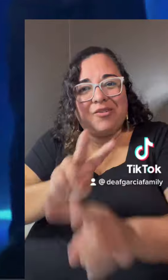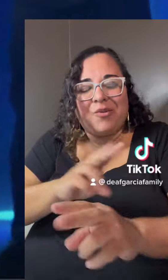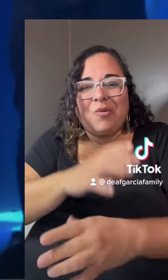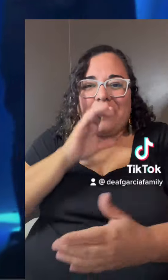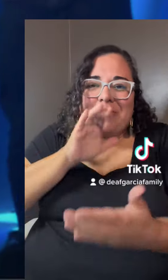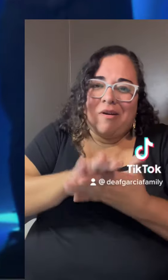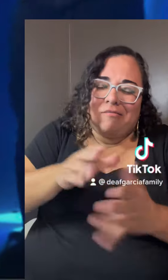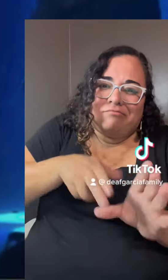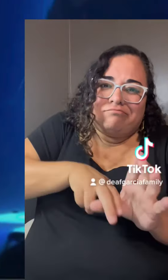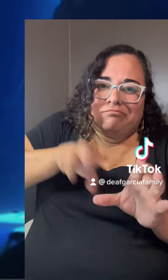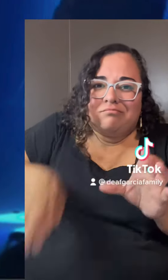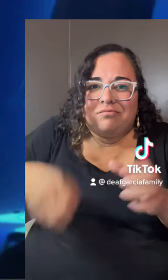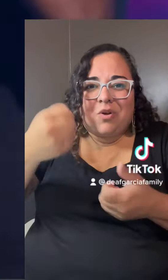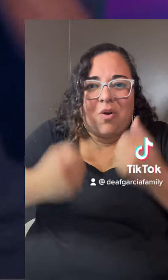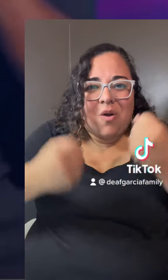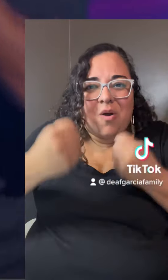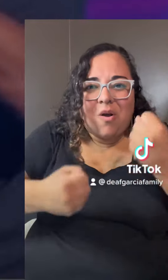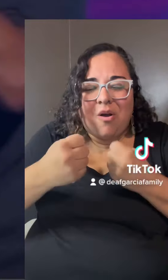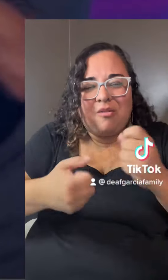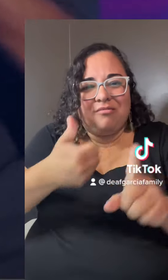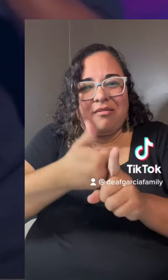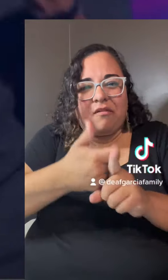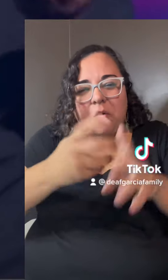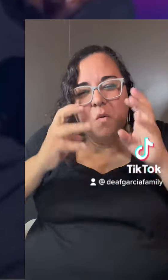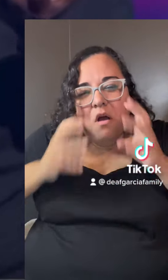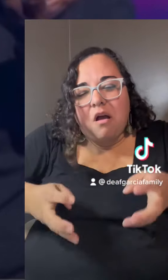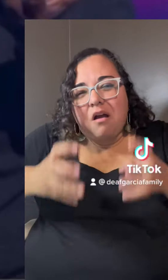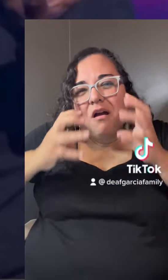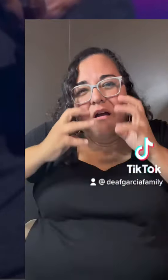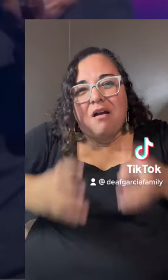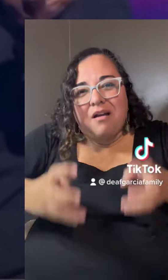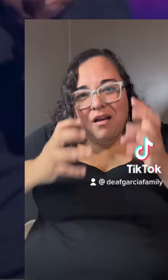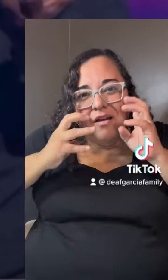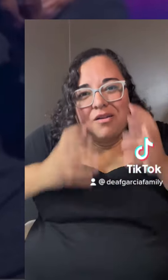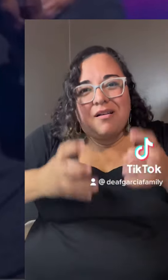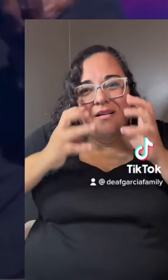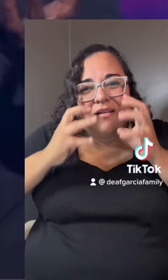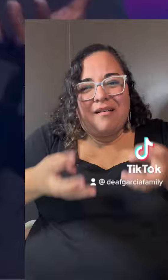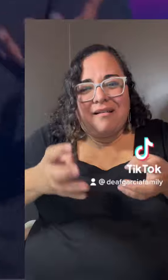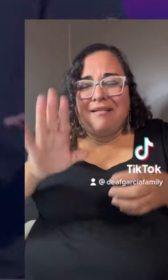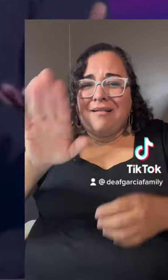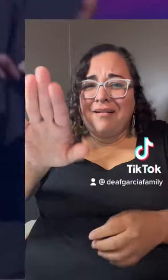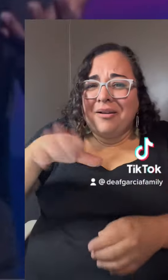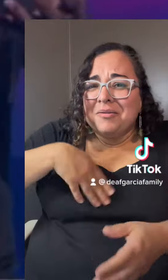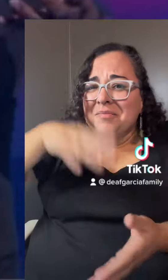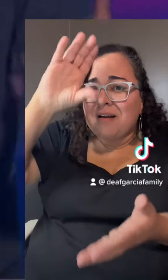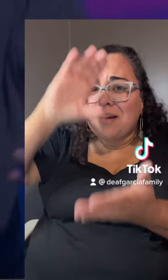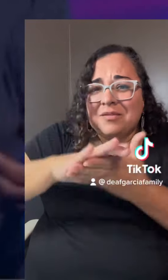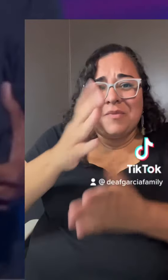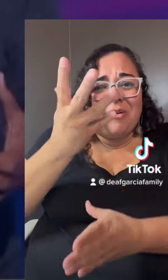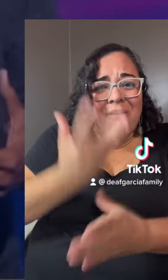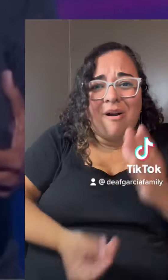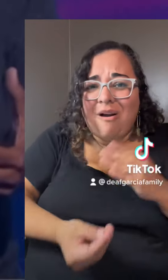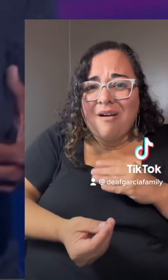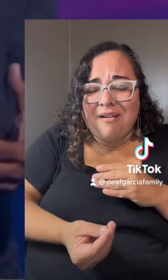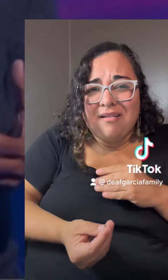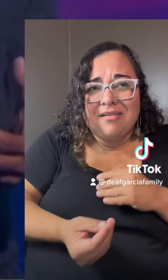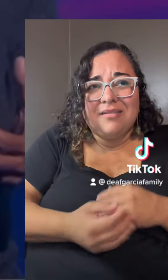and his wife comes out of the car and she's just sobbing, saying, my husband, he's